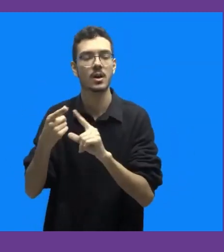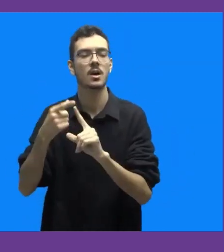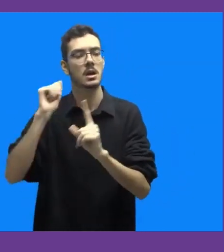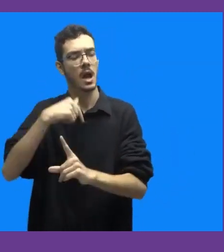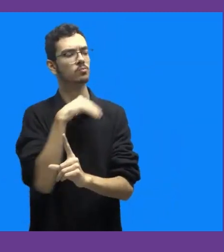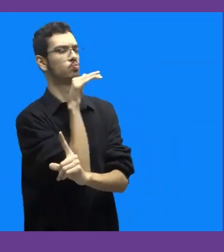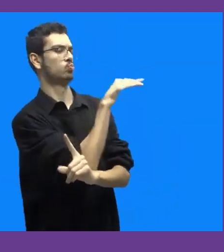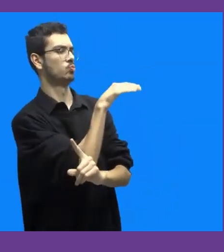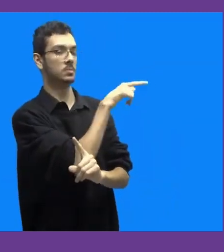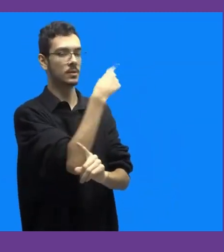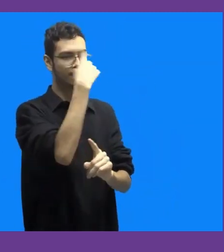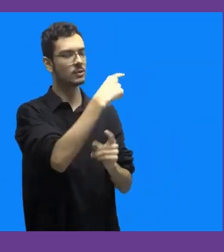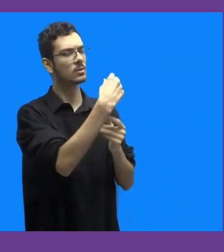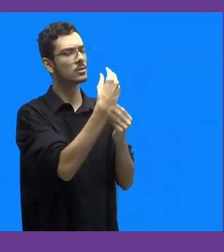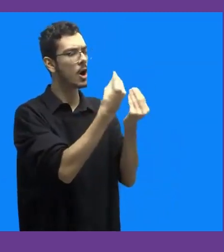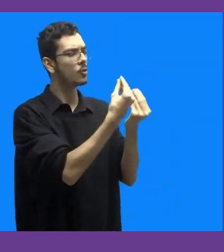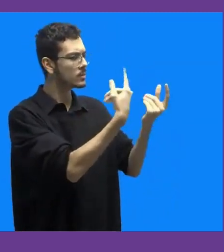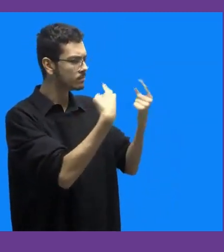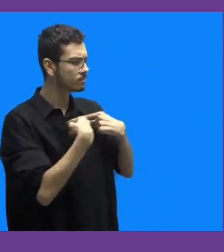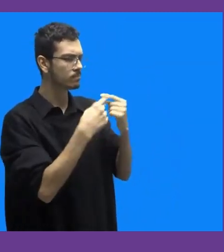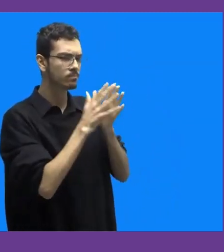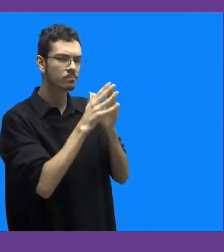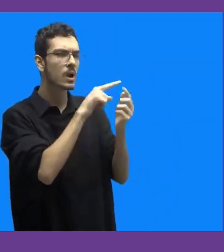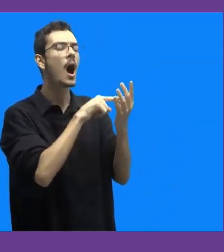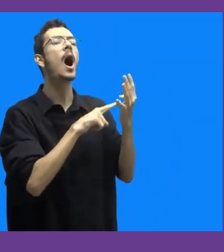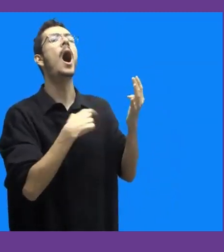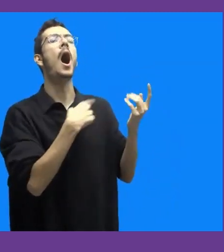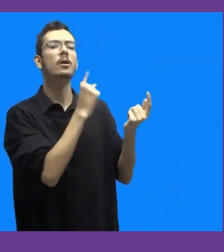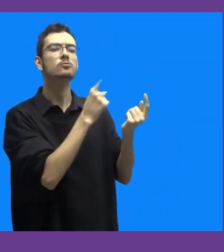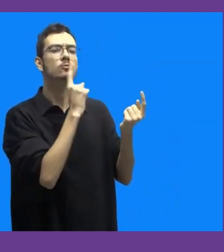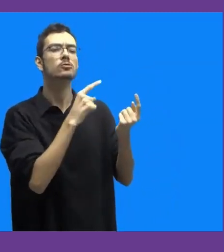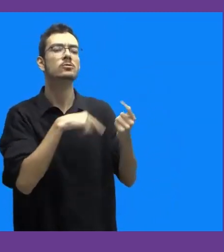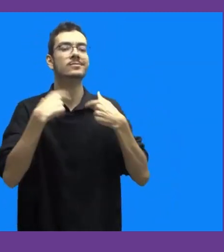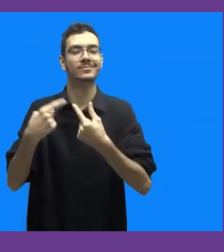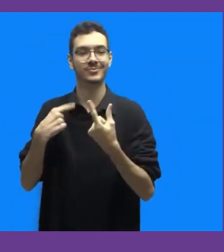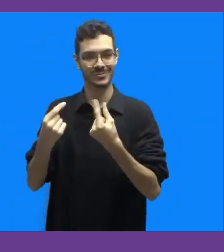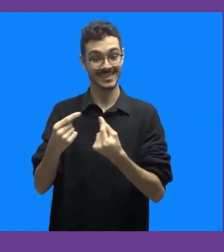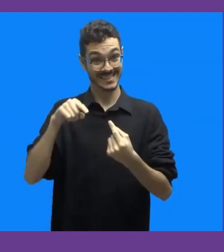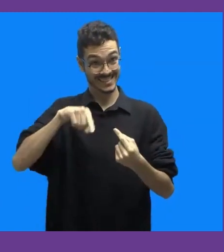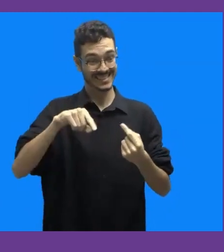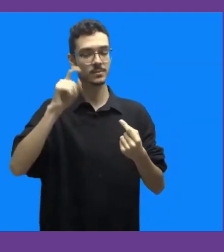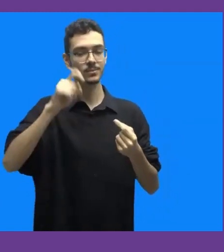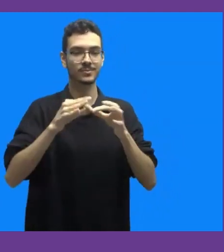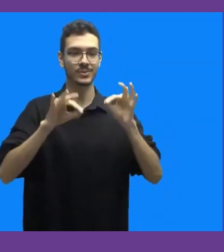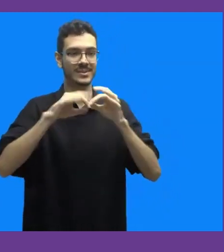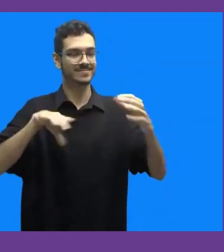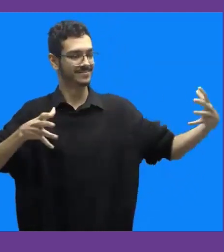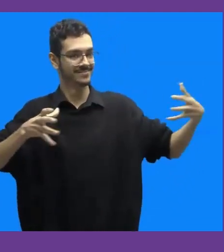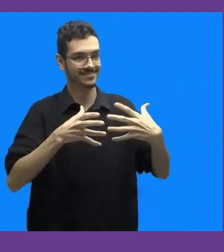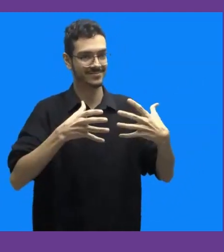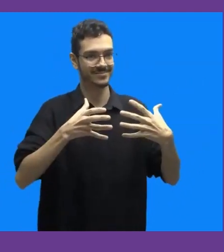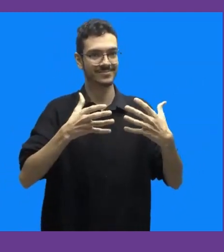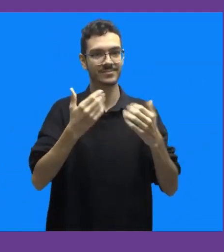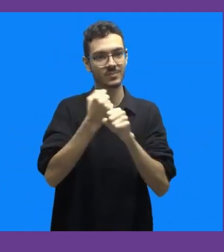in DCU, I can't be there for everything. And, we're only one little team, so you do have to share this out. But by sharing it out,